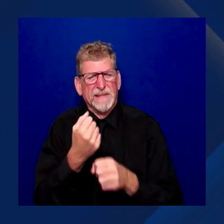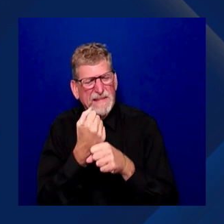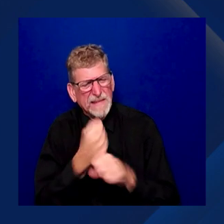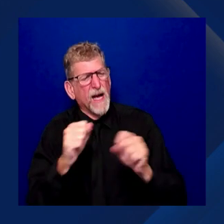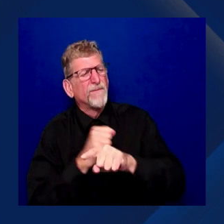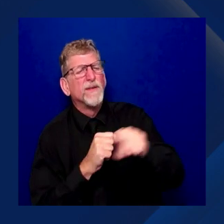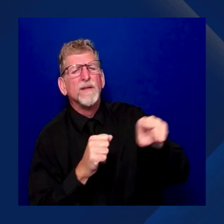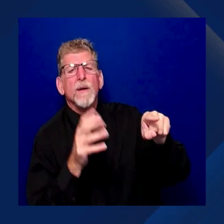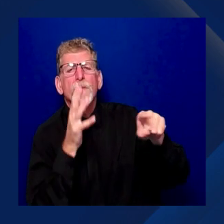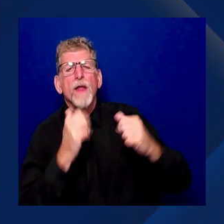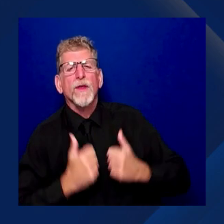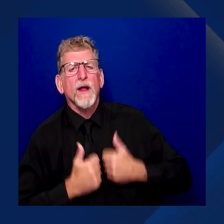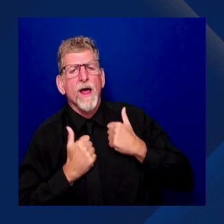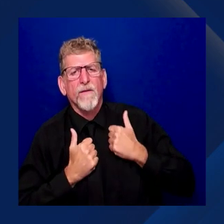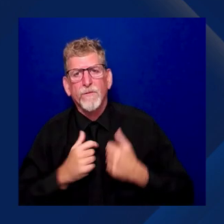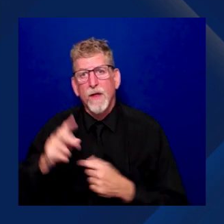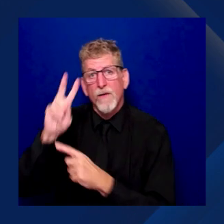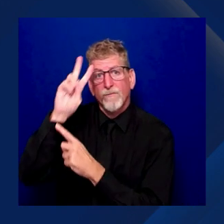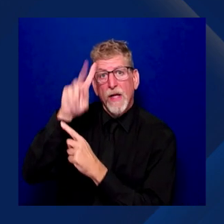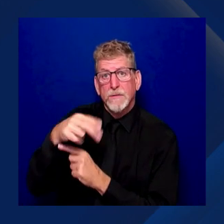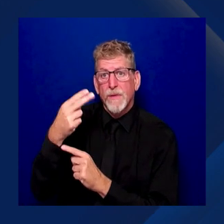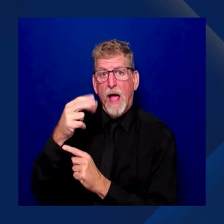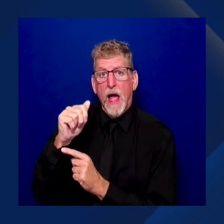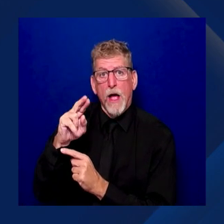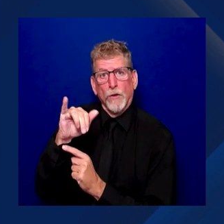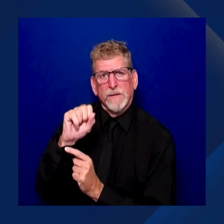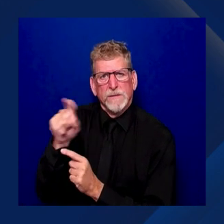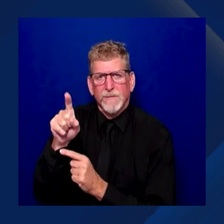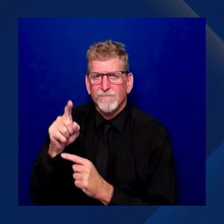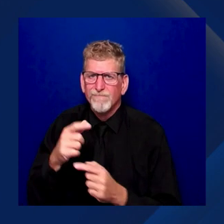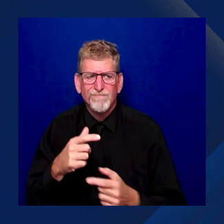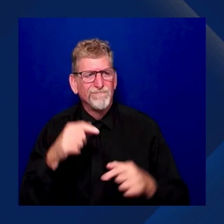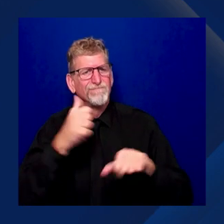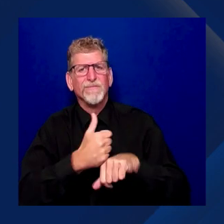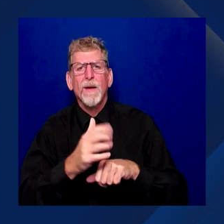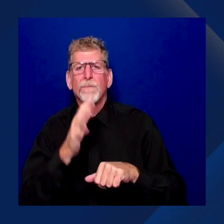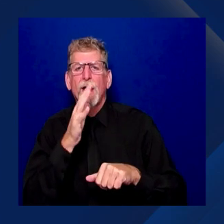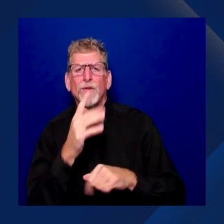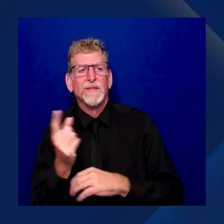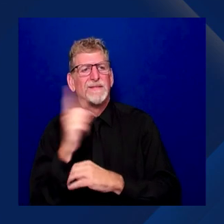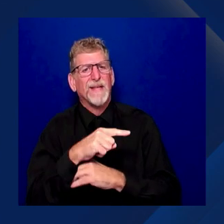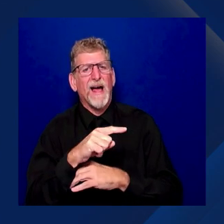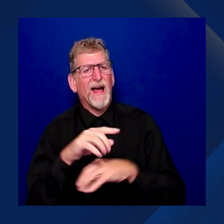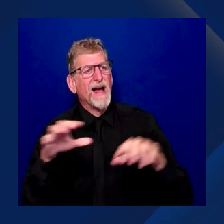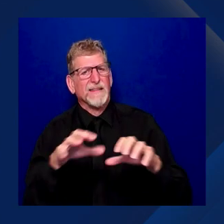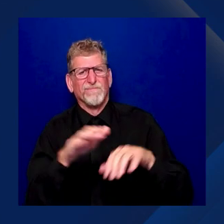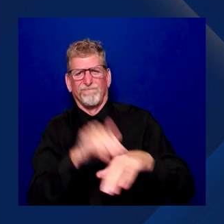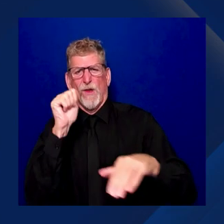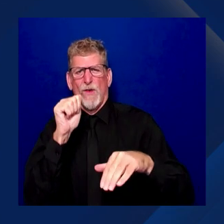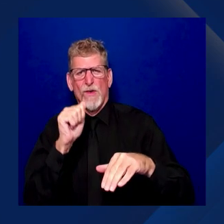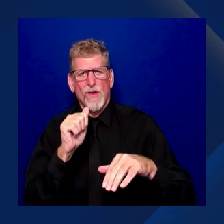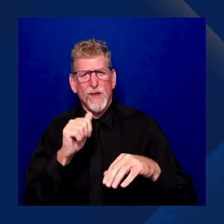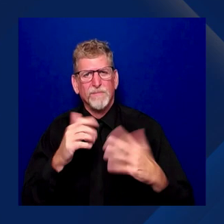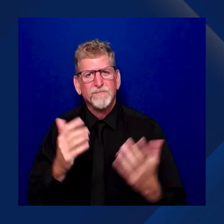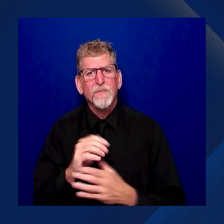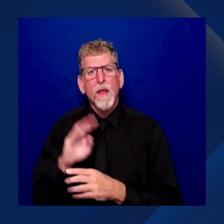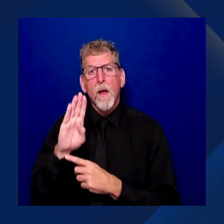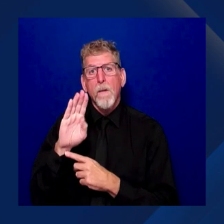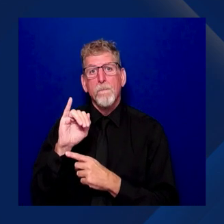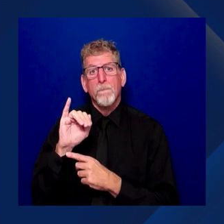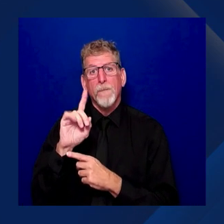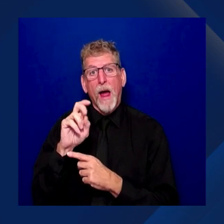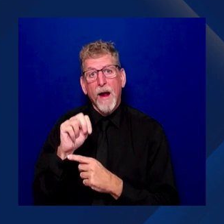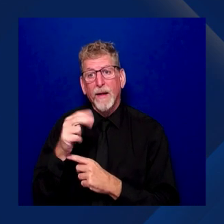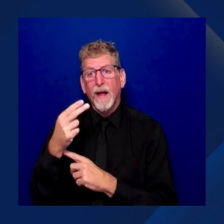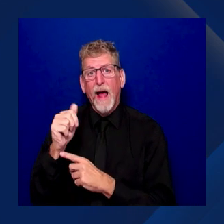Action Summit here at the White House. The Biden-Harris administration has done more to raise awareness and take action to